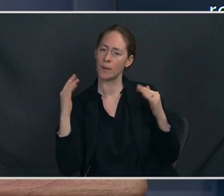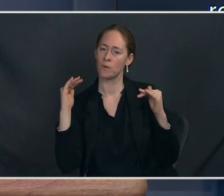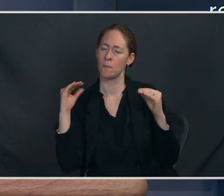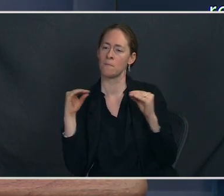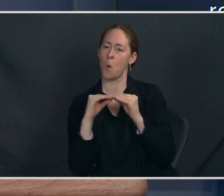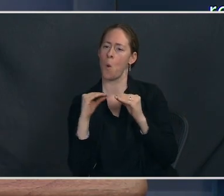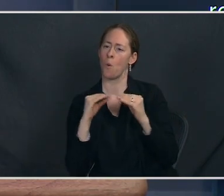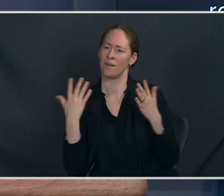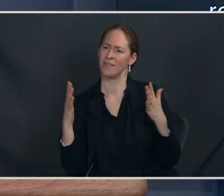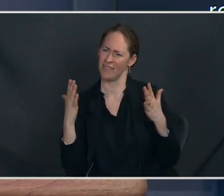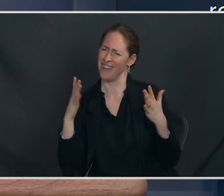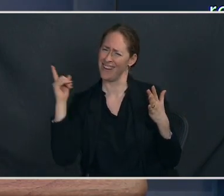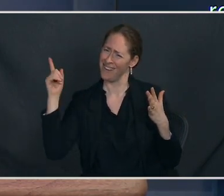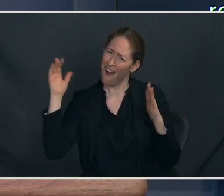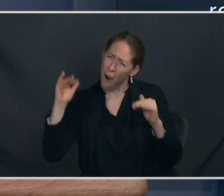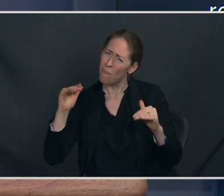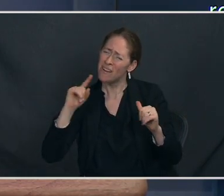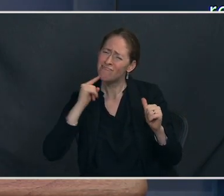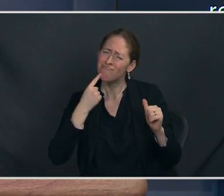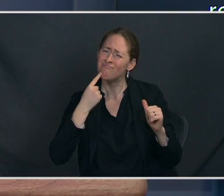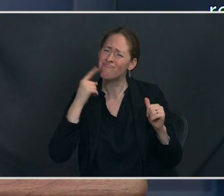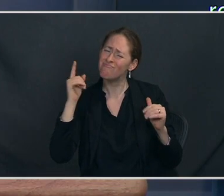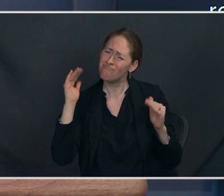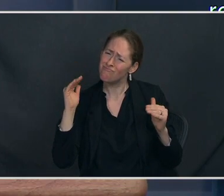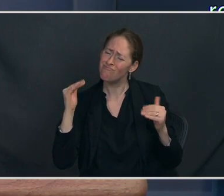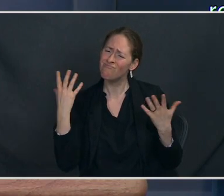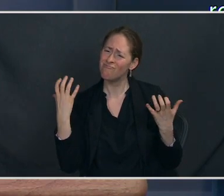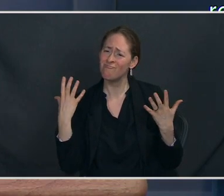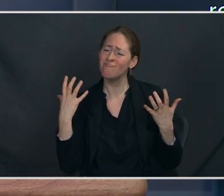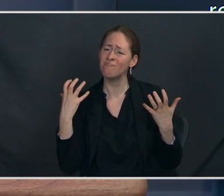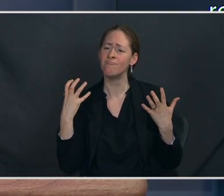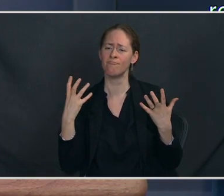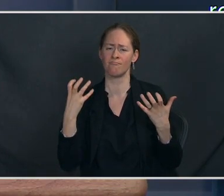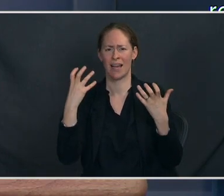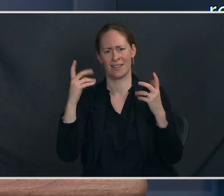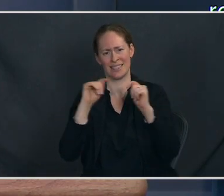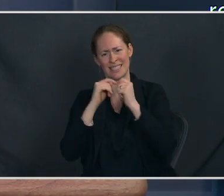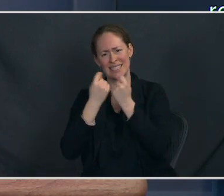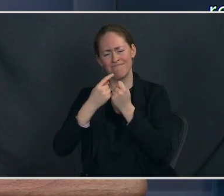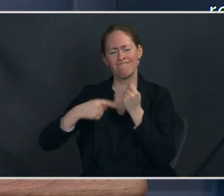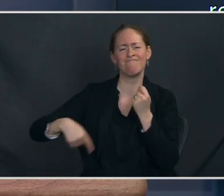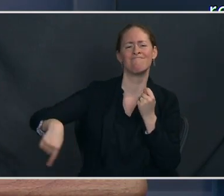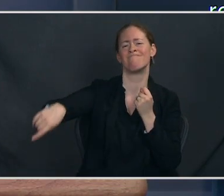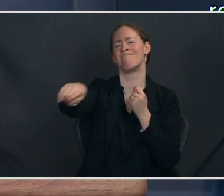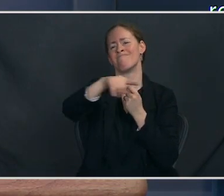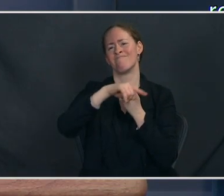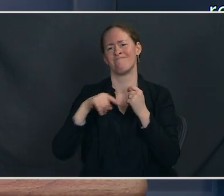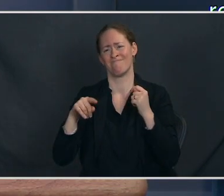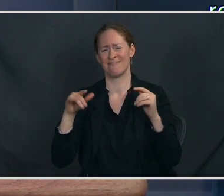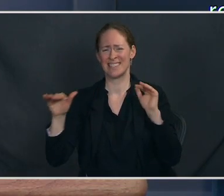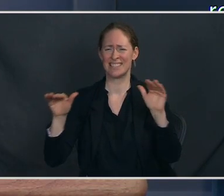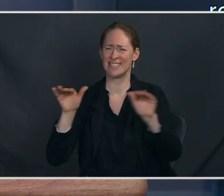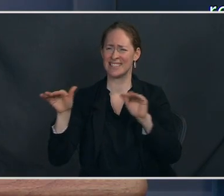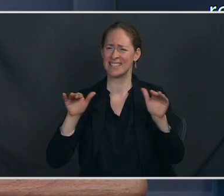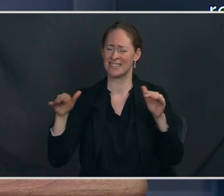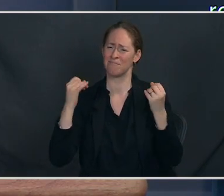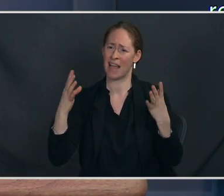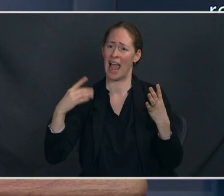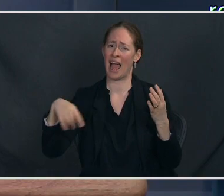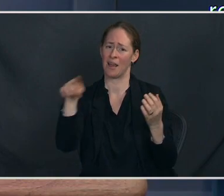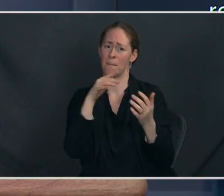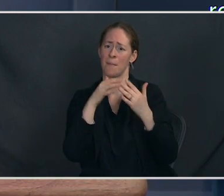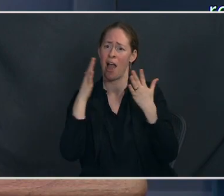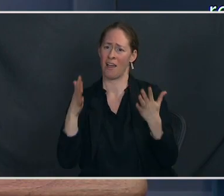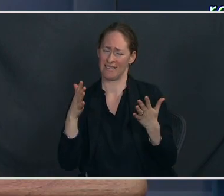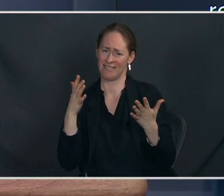is continuing to push our team to get as many Americans vaccinated as quickly as possible. That's why we